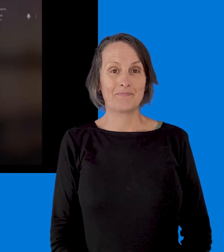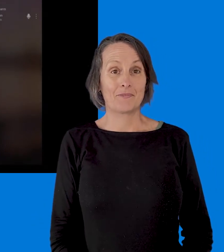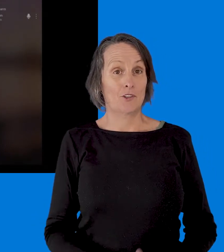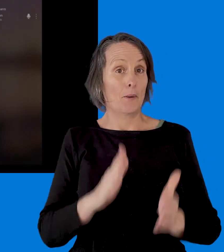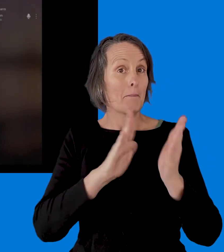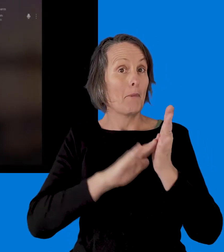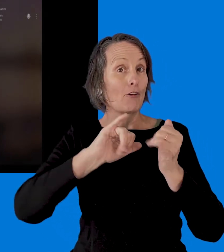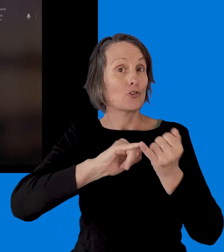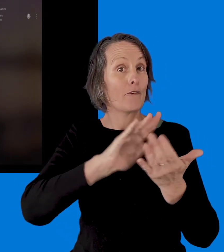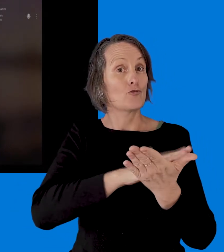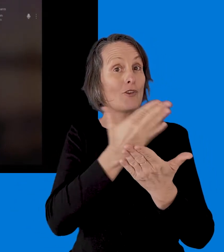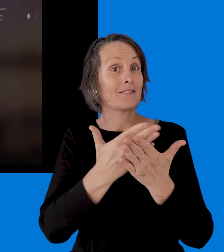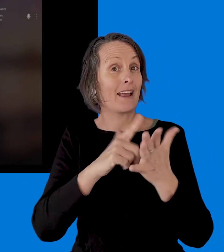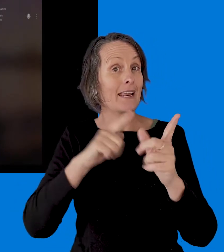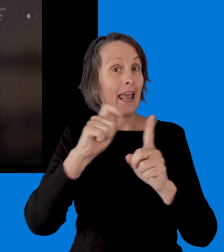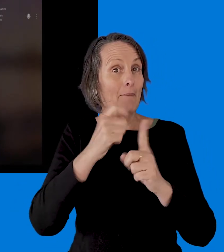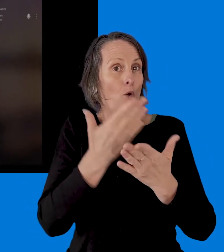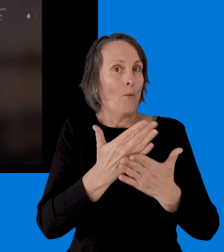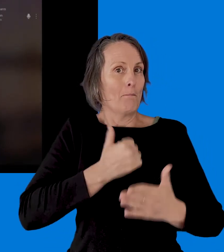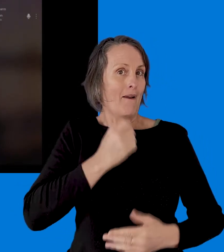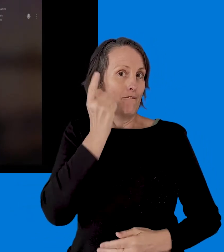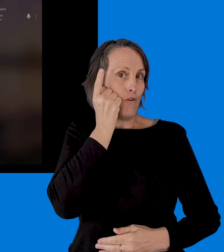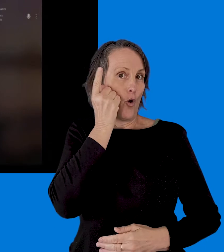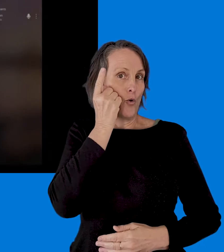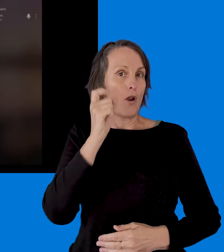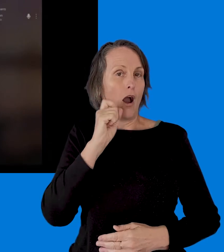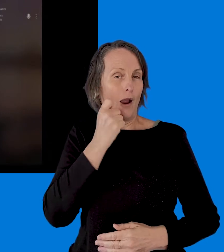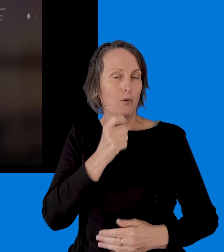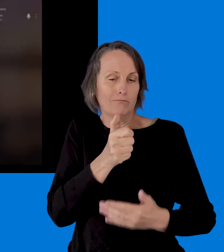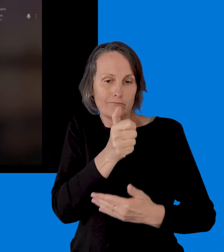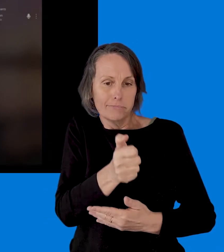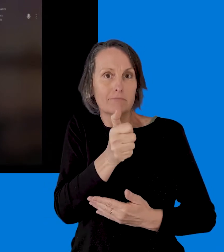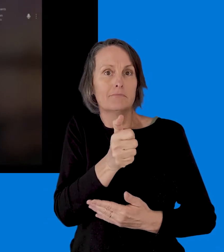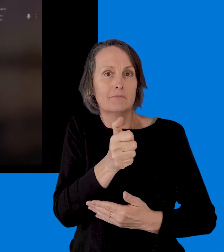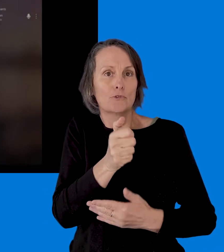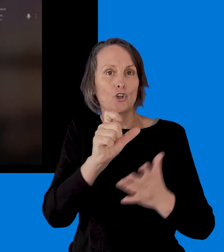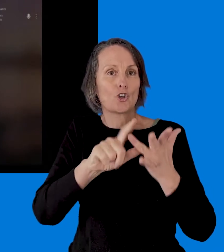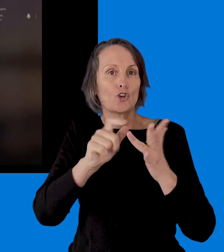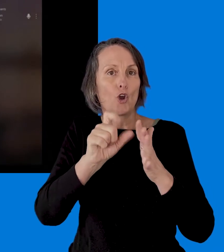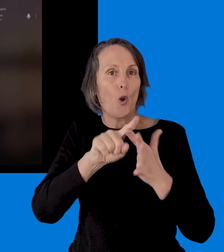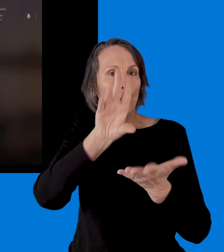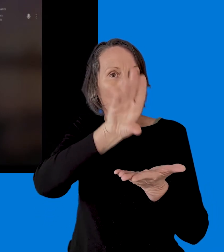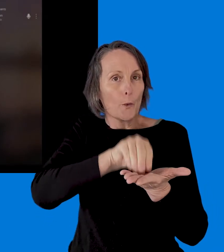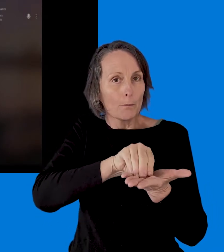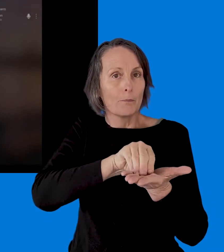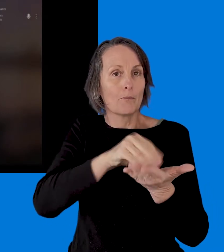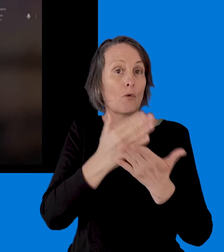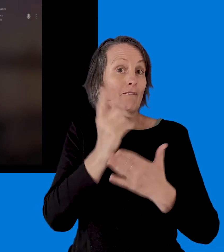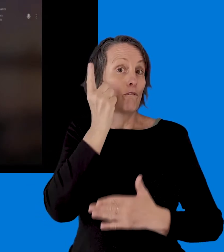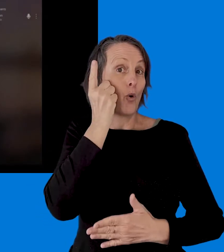So I'm using the Microsoft Translator app on my phone. I'm going to scan this code